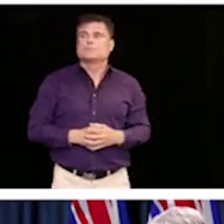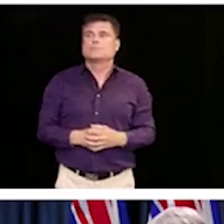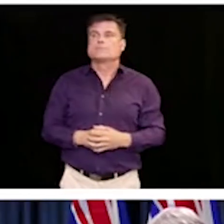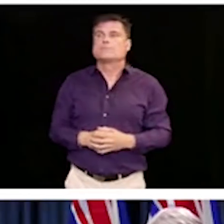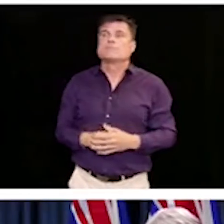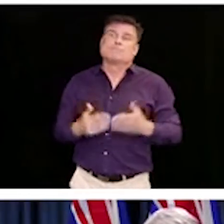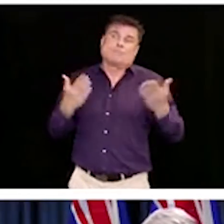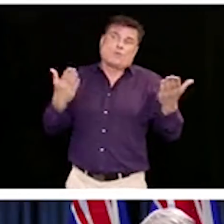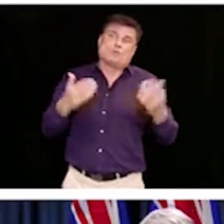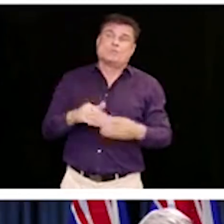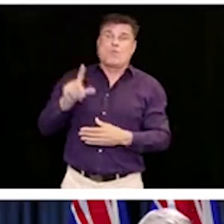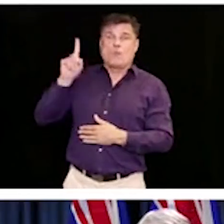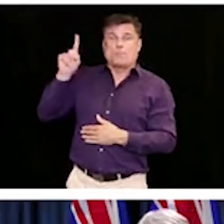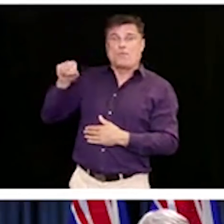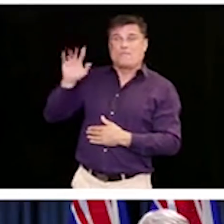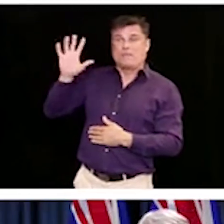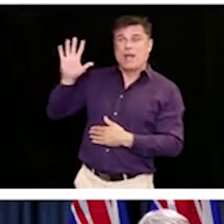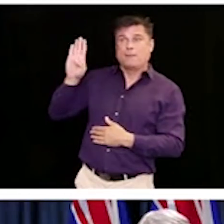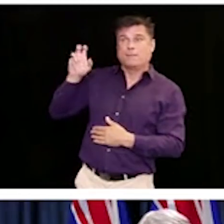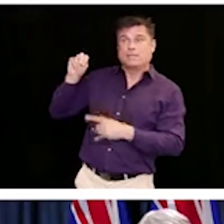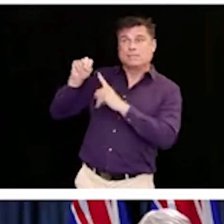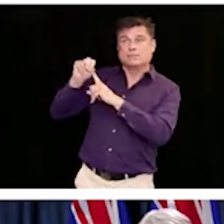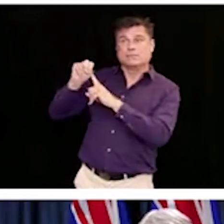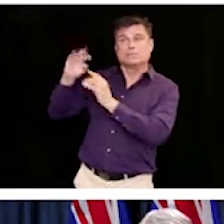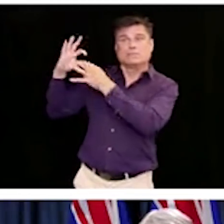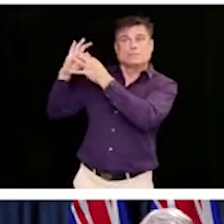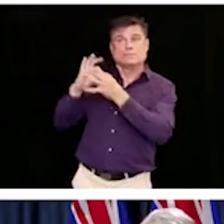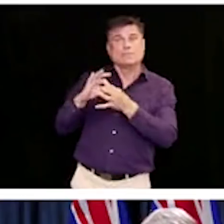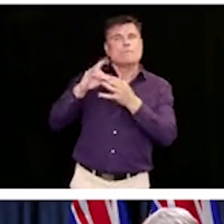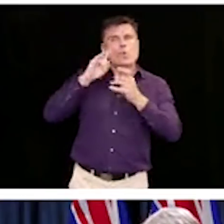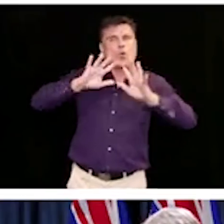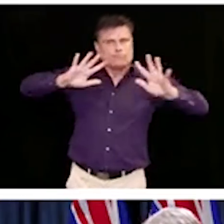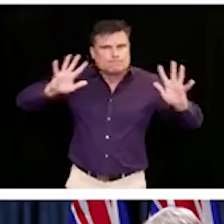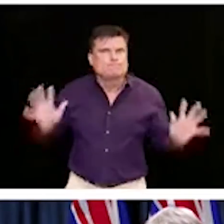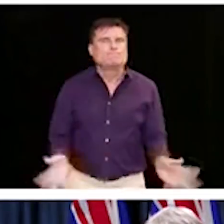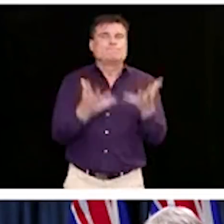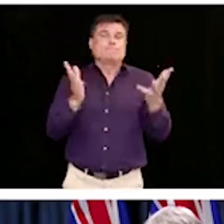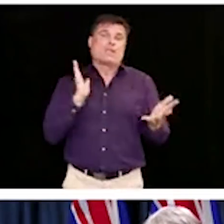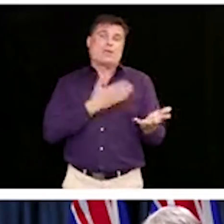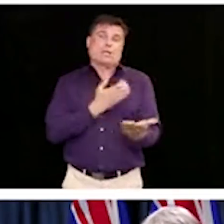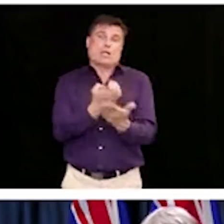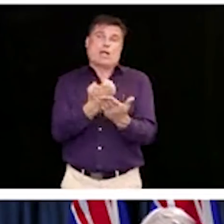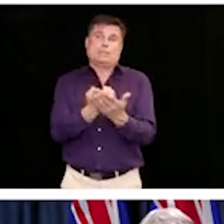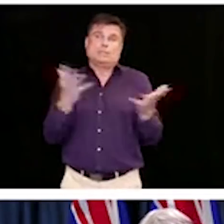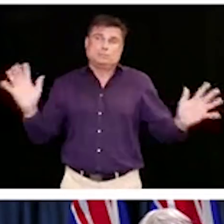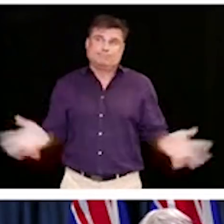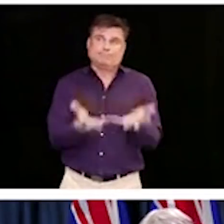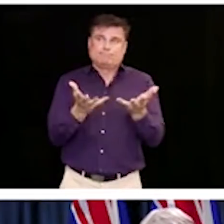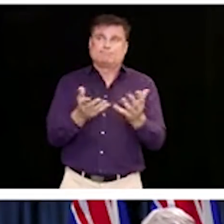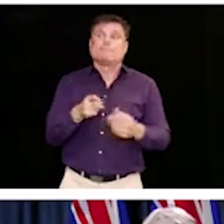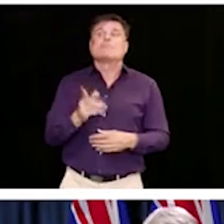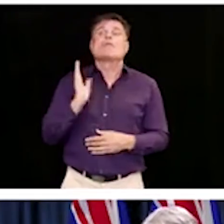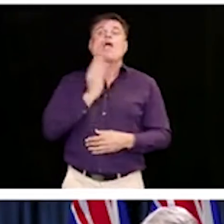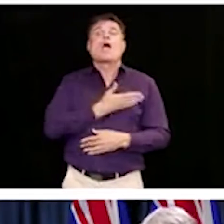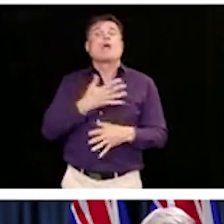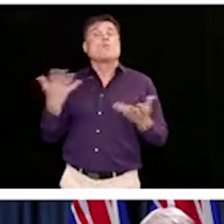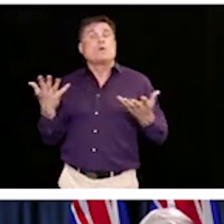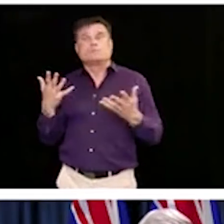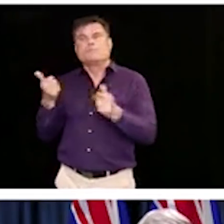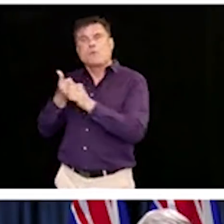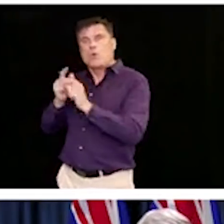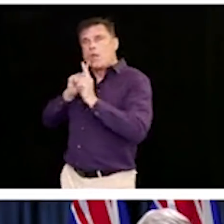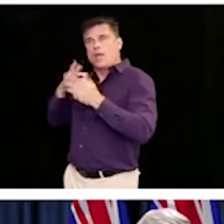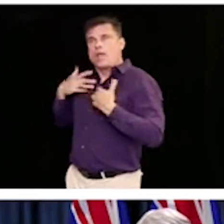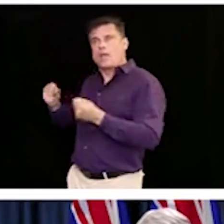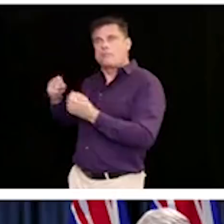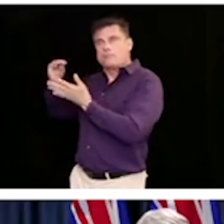And then, of course, there's the $1.5 billion for economic recovery. As I mentioned, our health response, our COVID